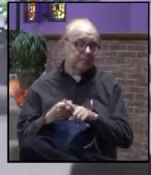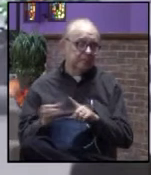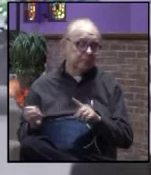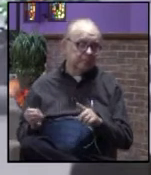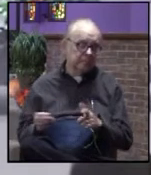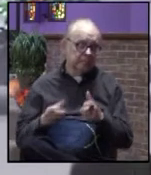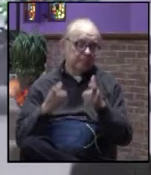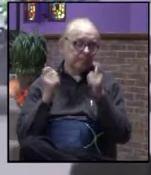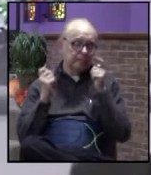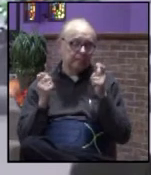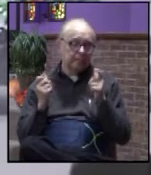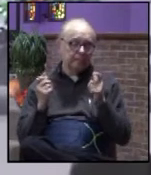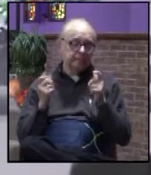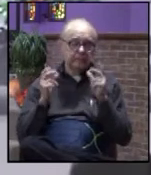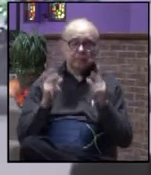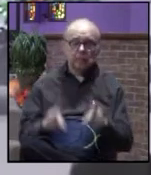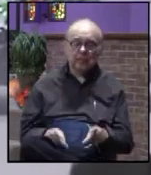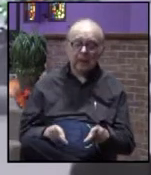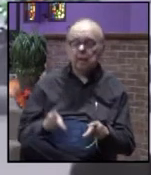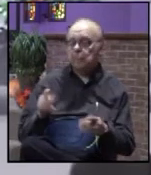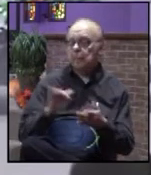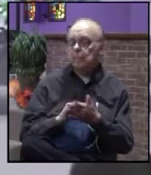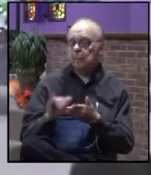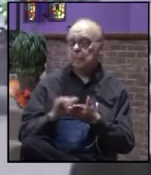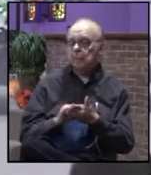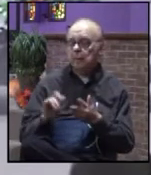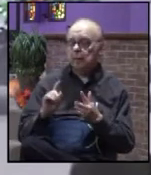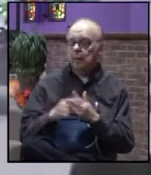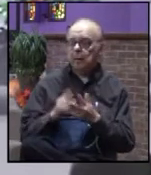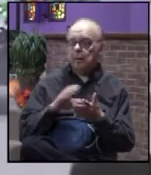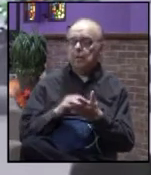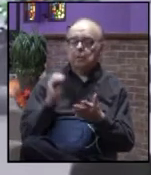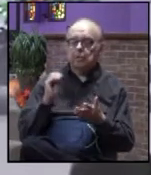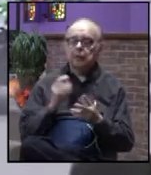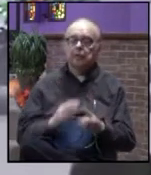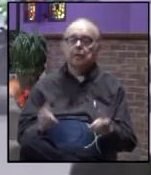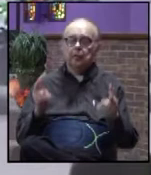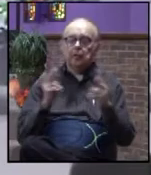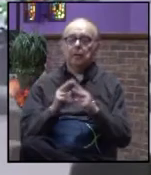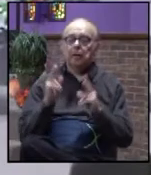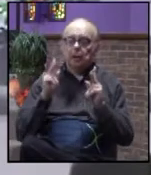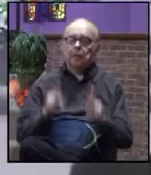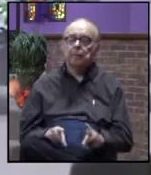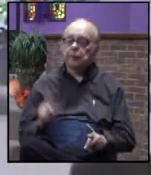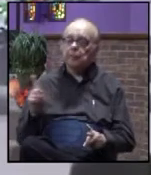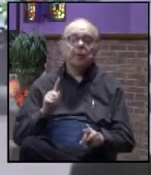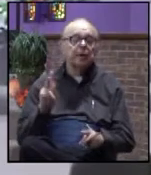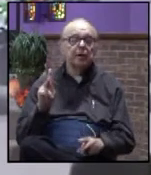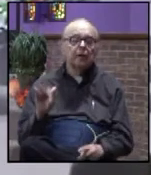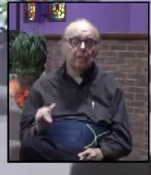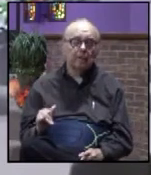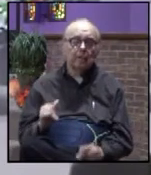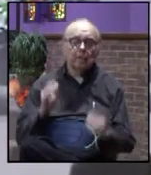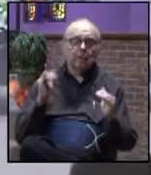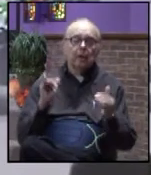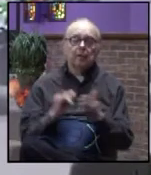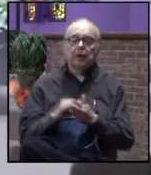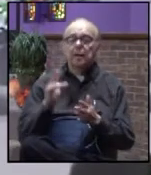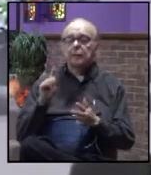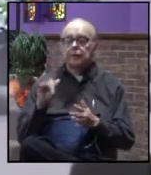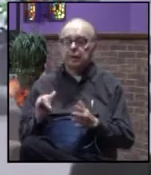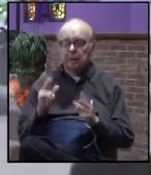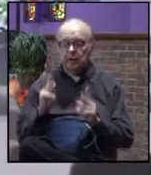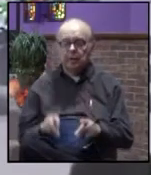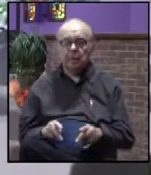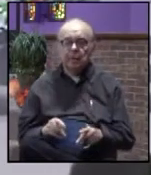then all of a sudden, the person in New York is beginning to learn the values of the person in Kentucky. And hopefully the person in Kentucky